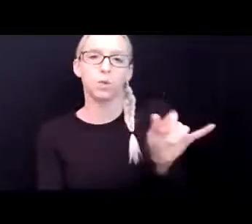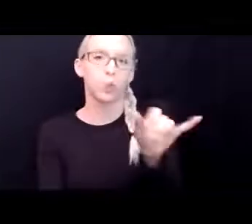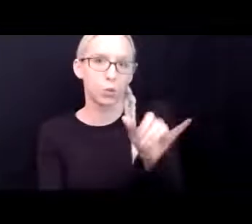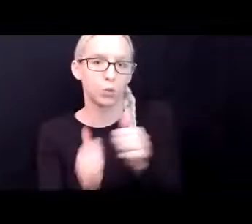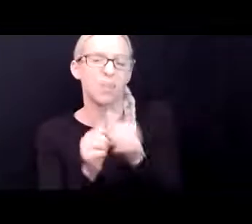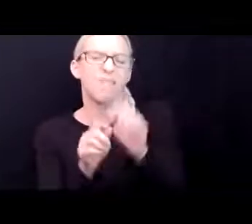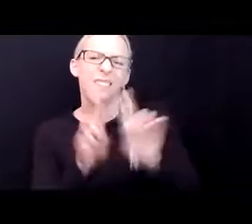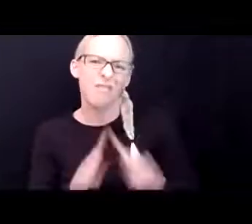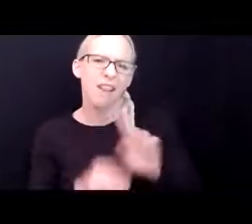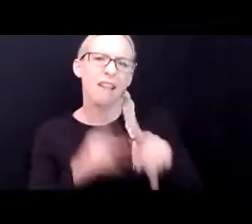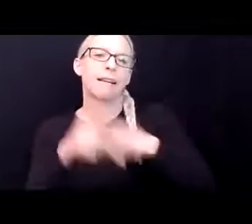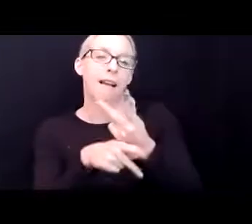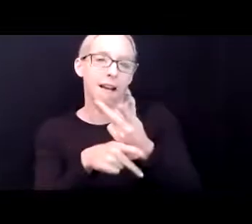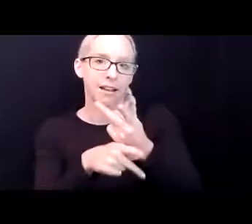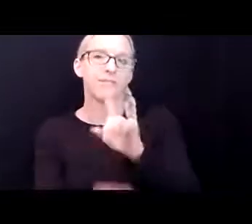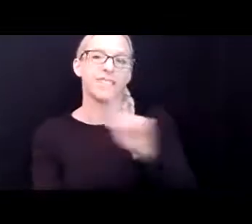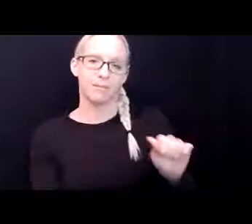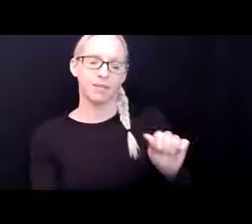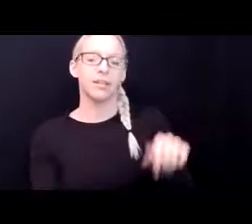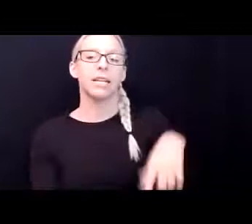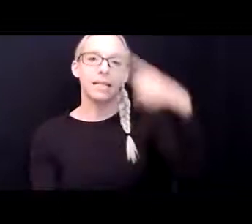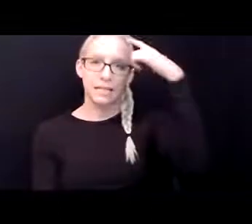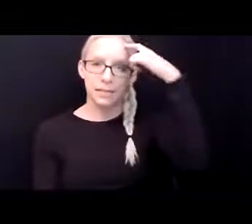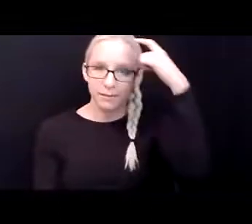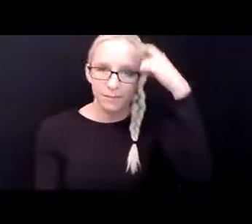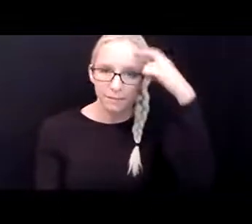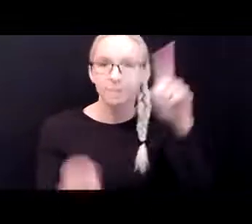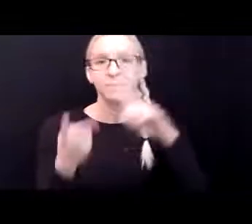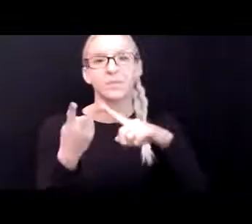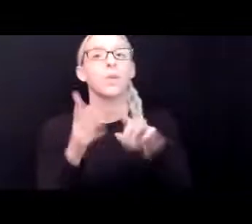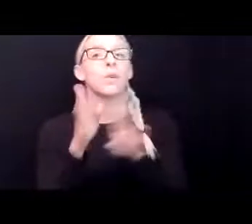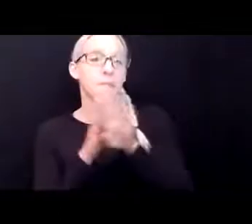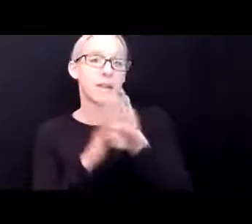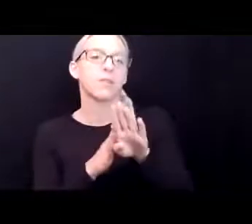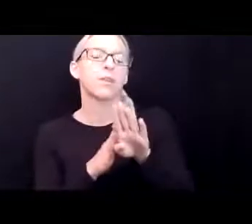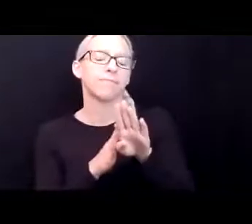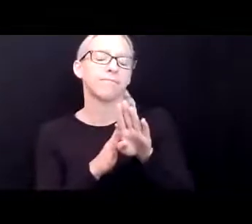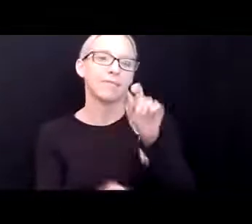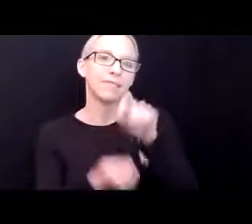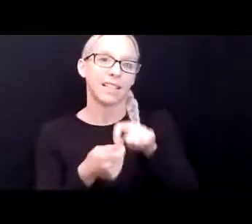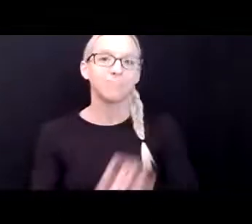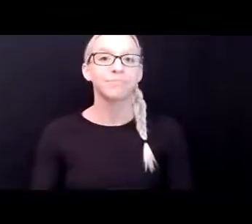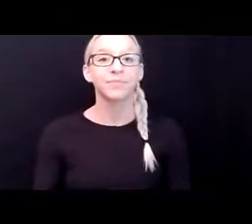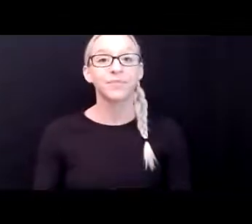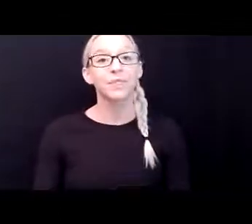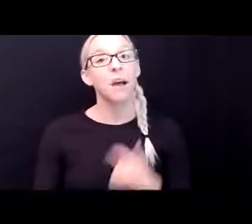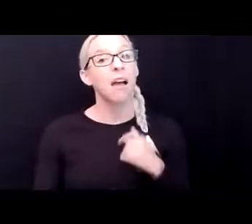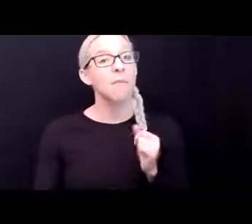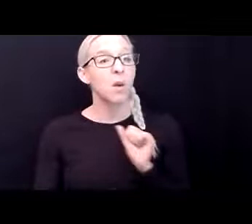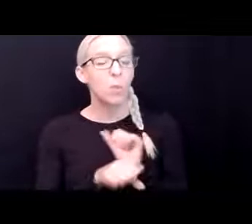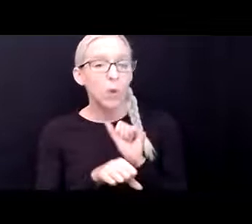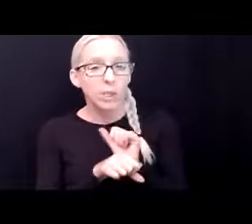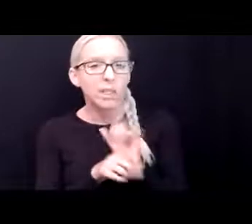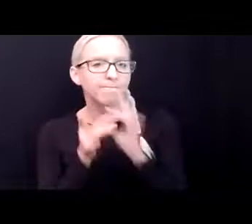but intellectual and developmental in particular. So I've been working in this space for, actually this